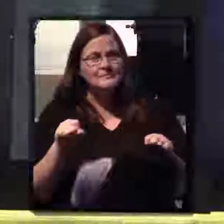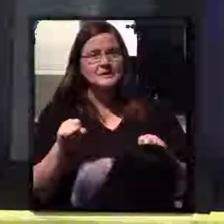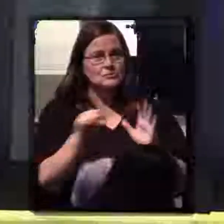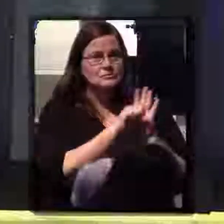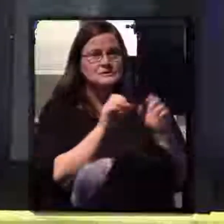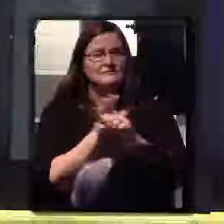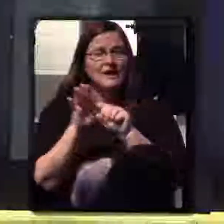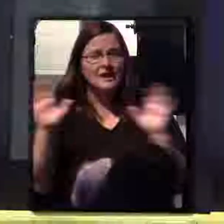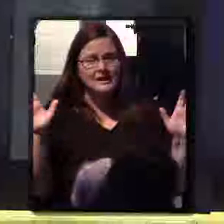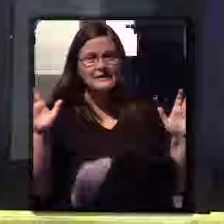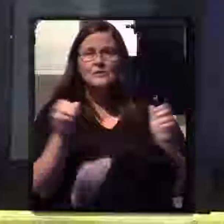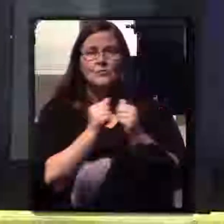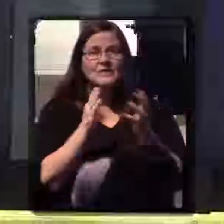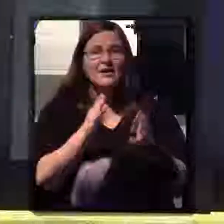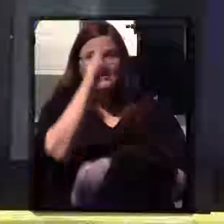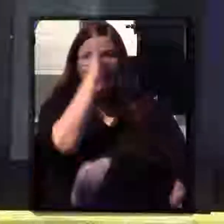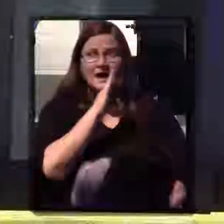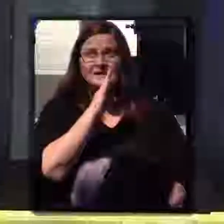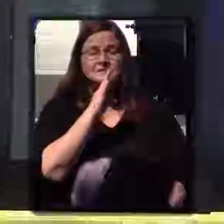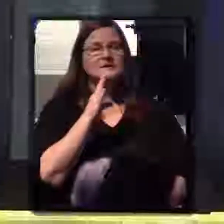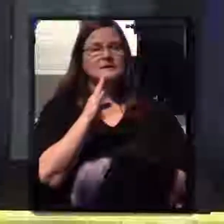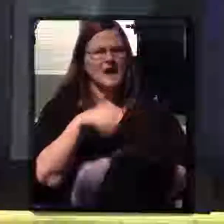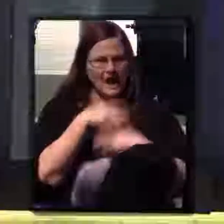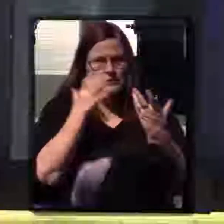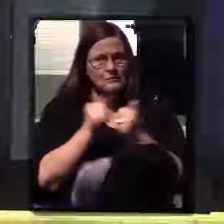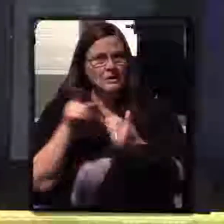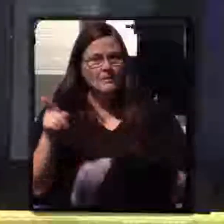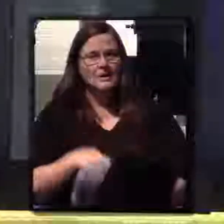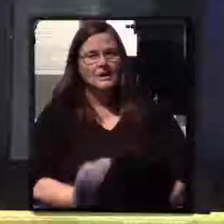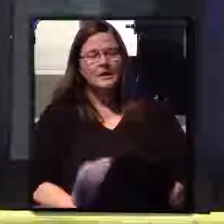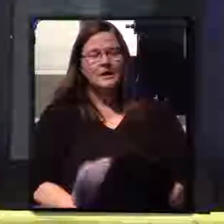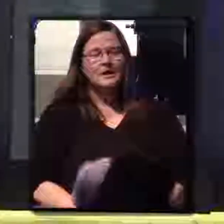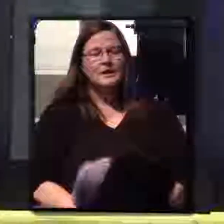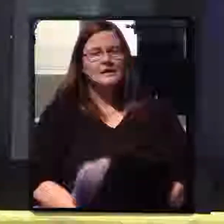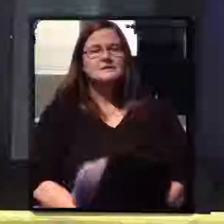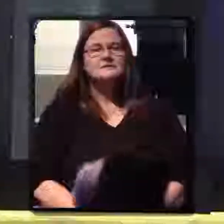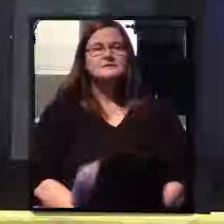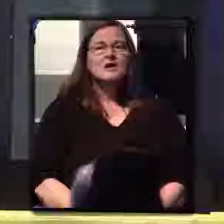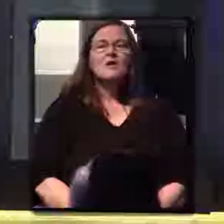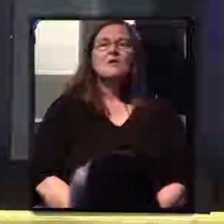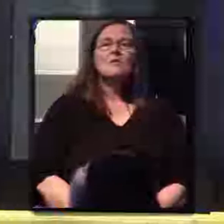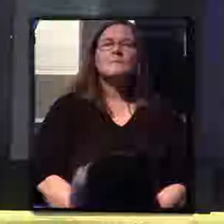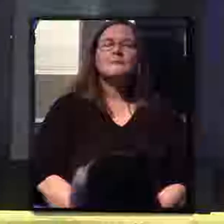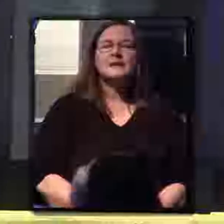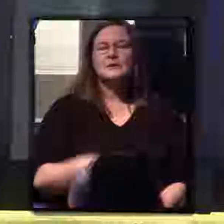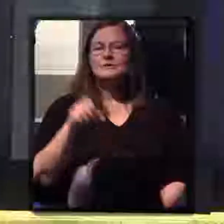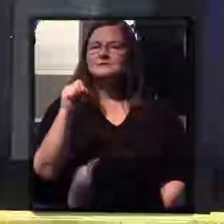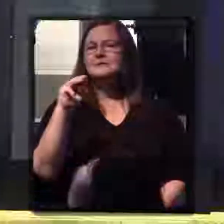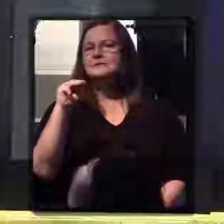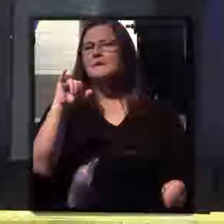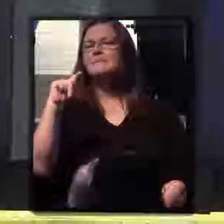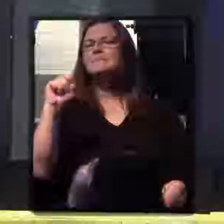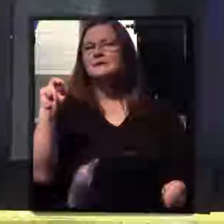one could be crucified apart from being under God's wrath in some way. And so he